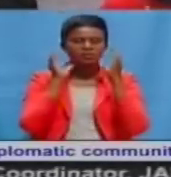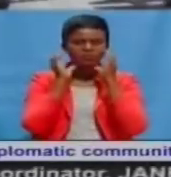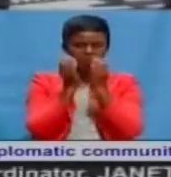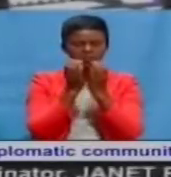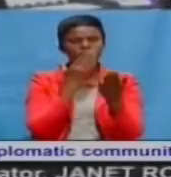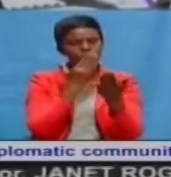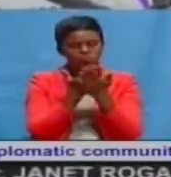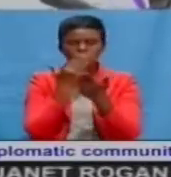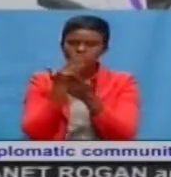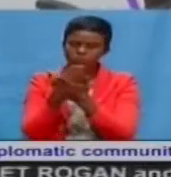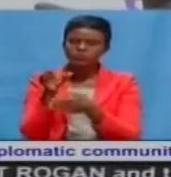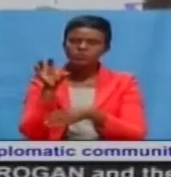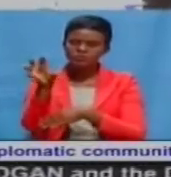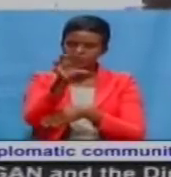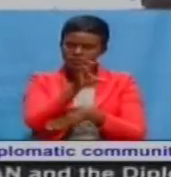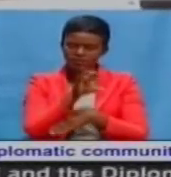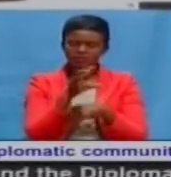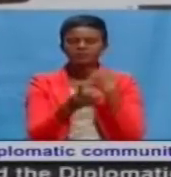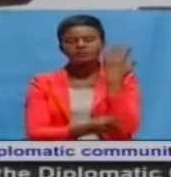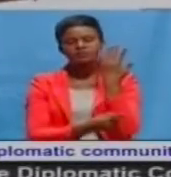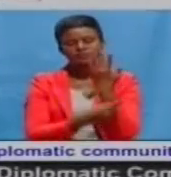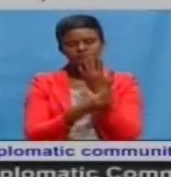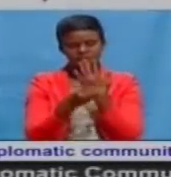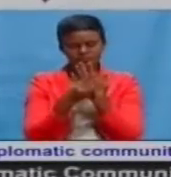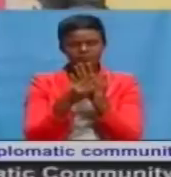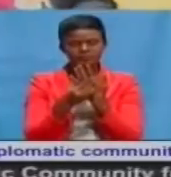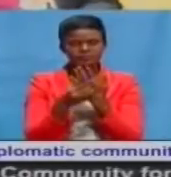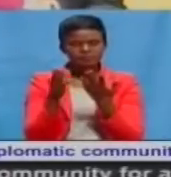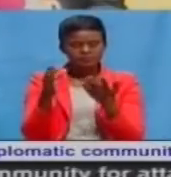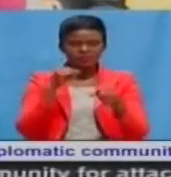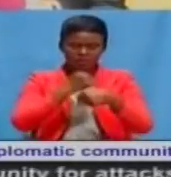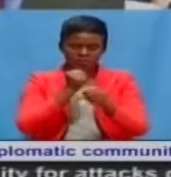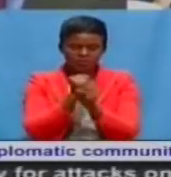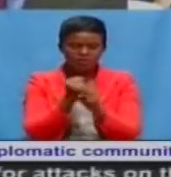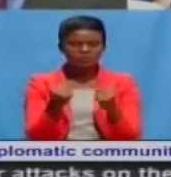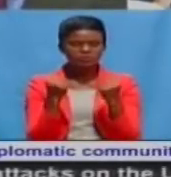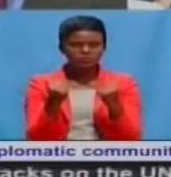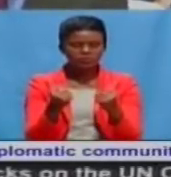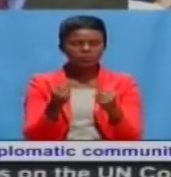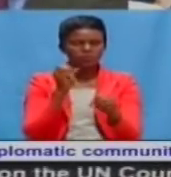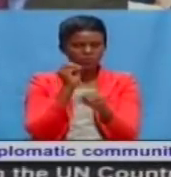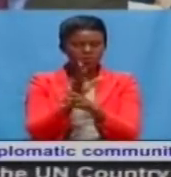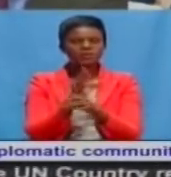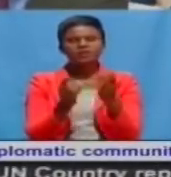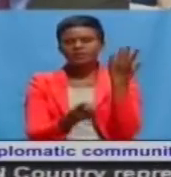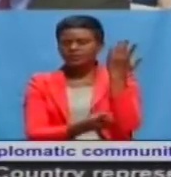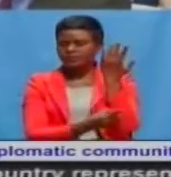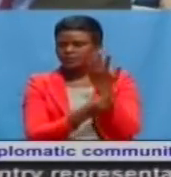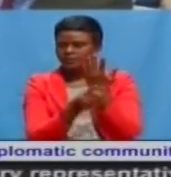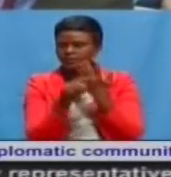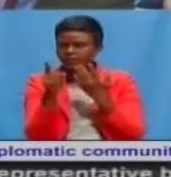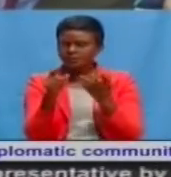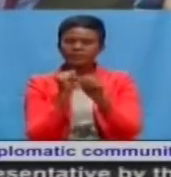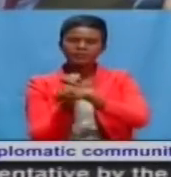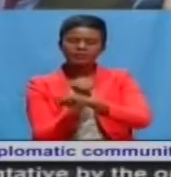in all sectors of development. To further cement the already existing relationship on defense and